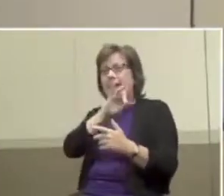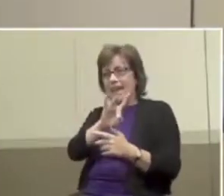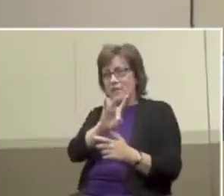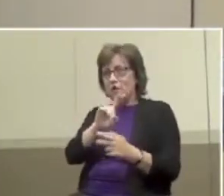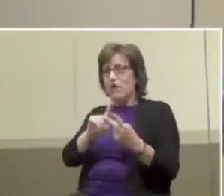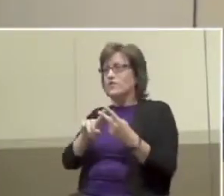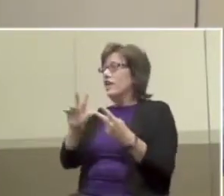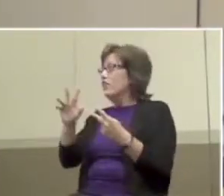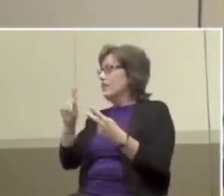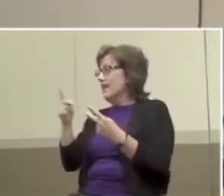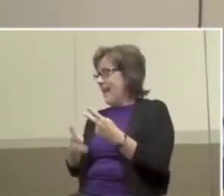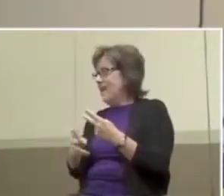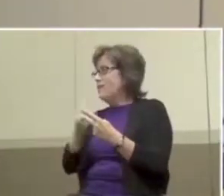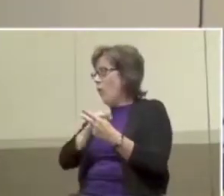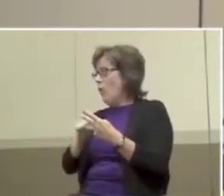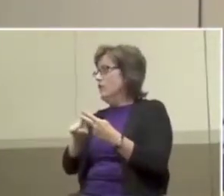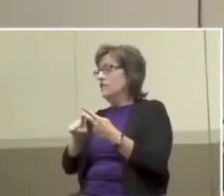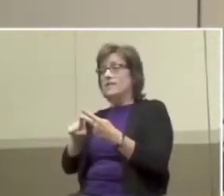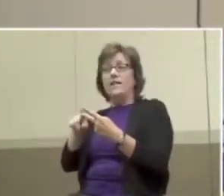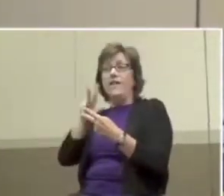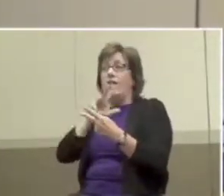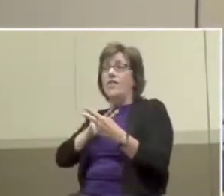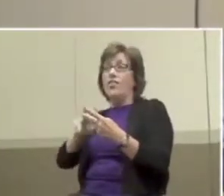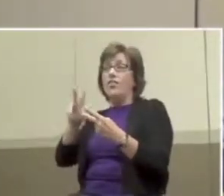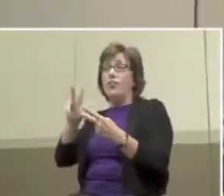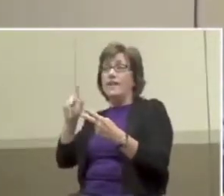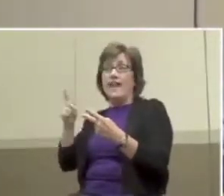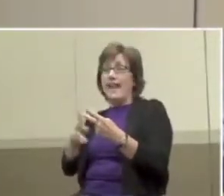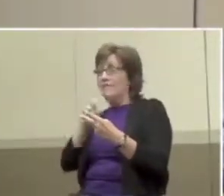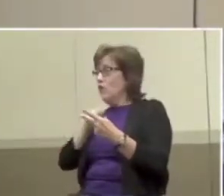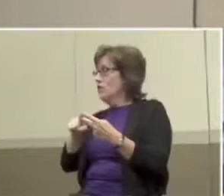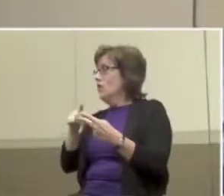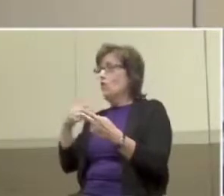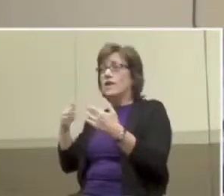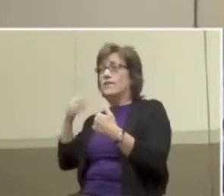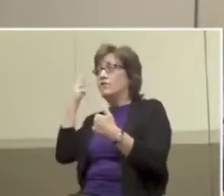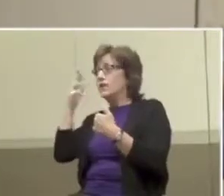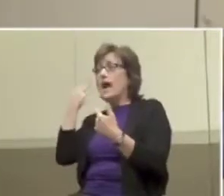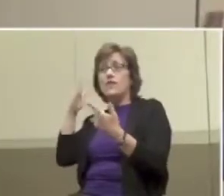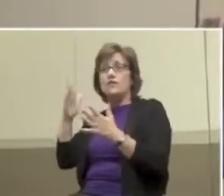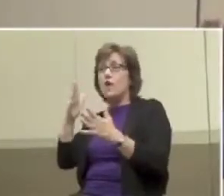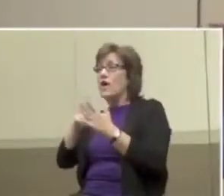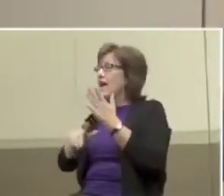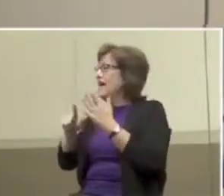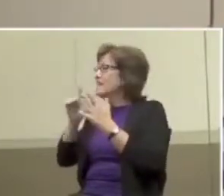my 3.5-year-old, for whatever reason, I don't know, has this fetish about nipples.